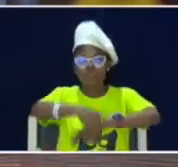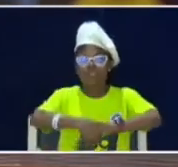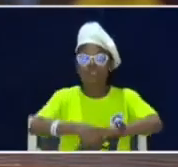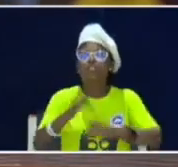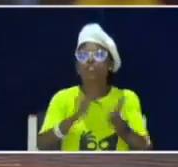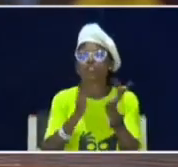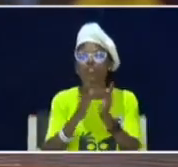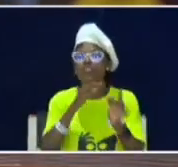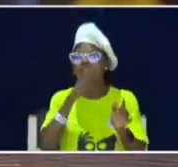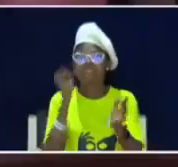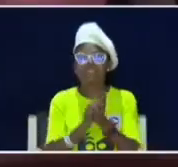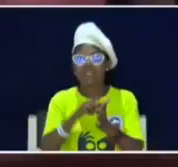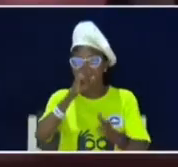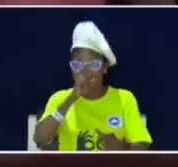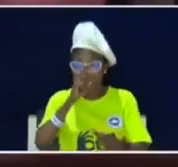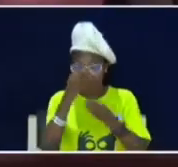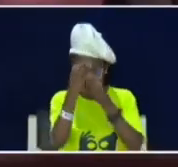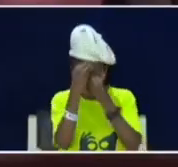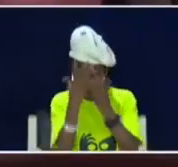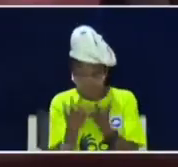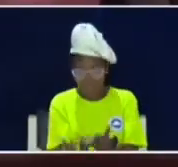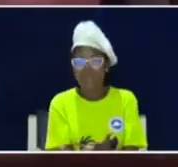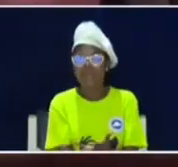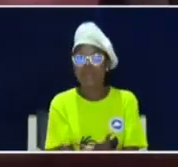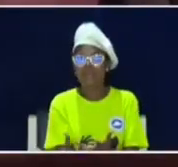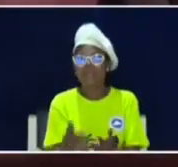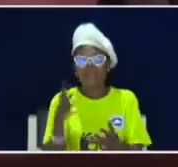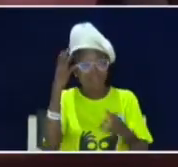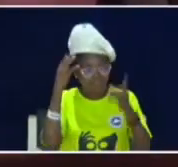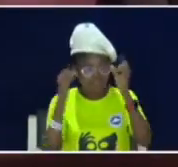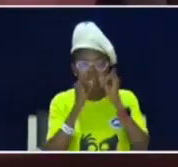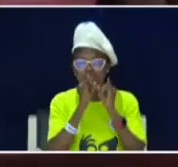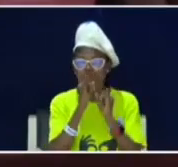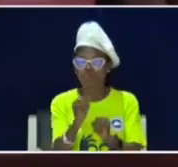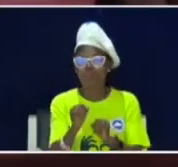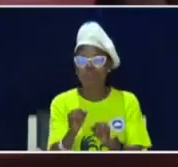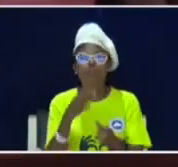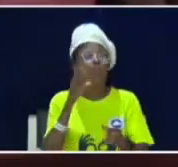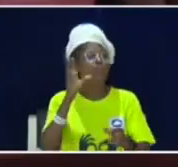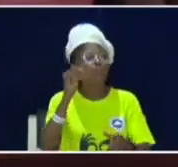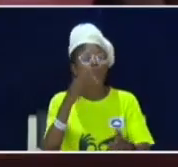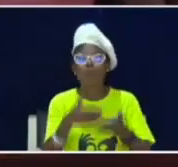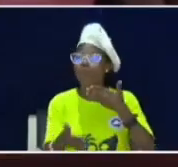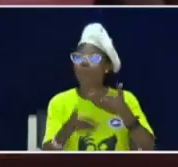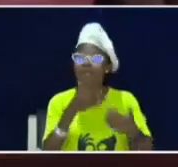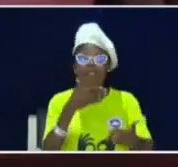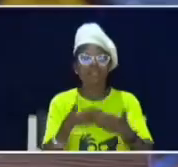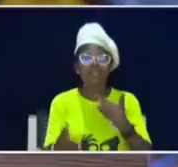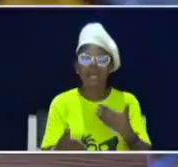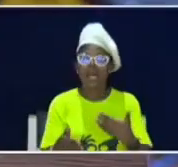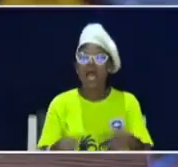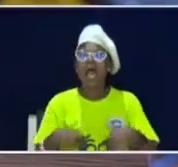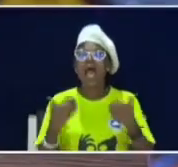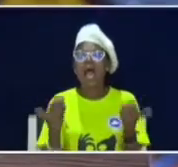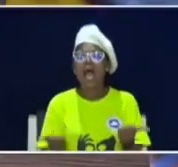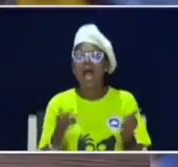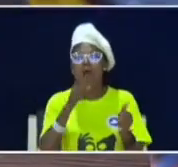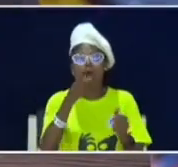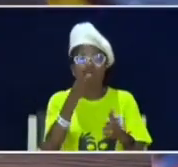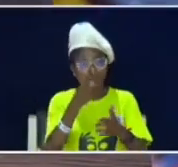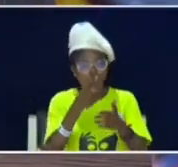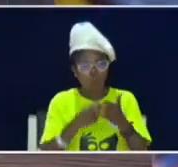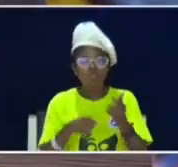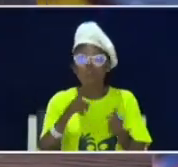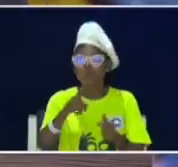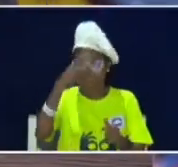Obey him. Listen to his instruction. No matter how bad or how worse you think your case may